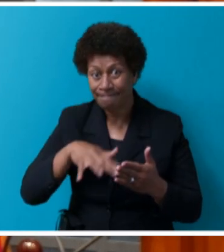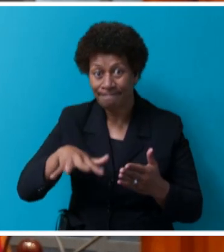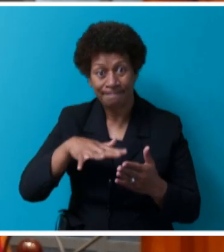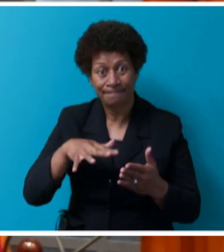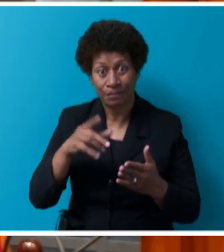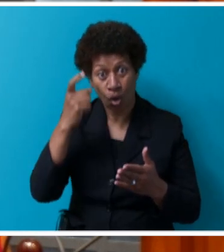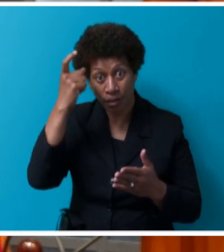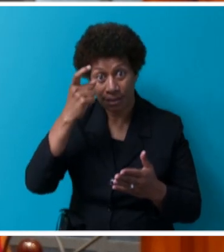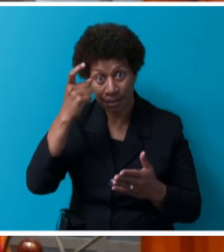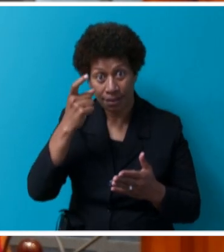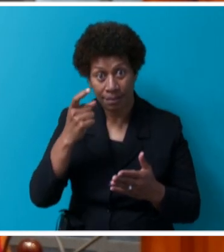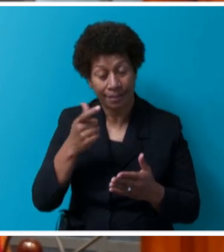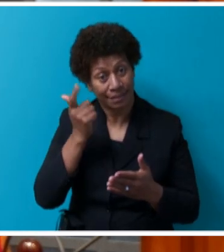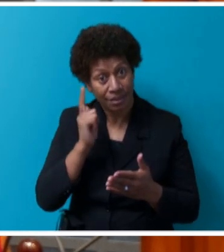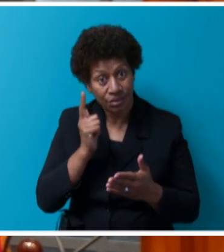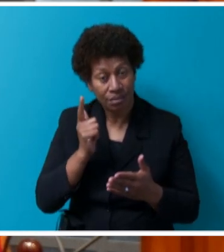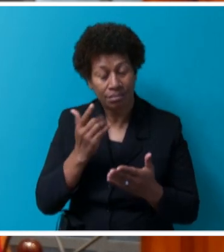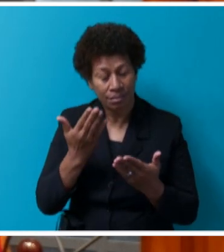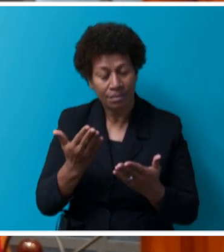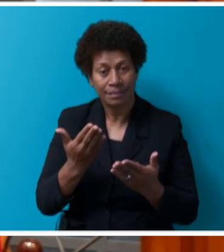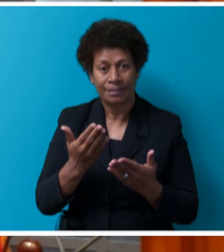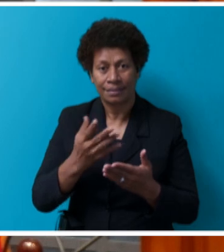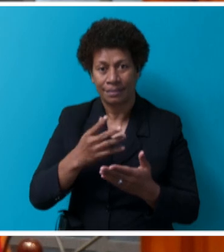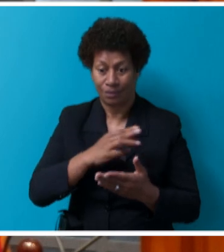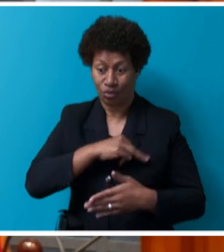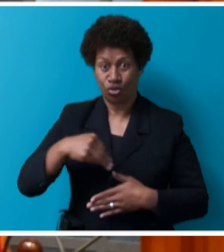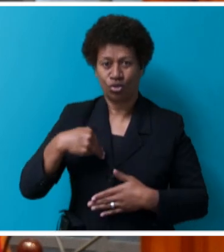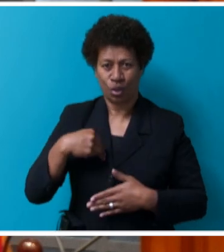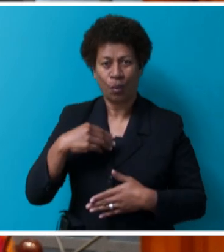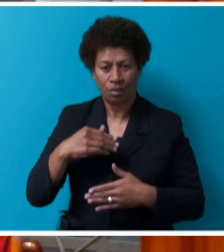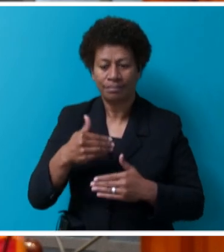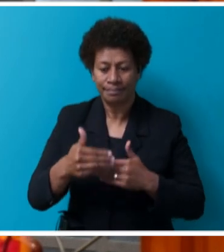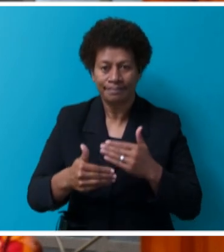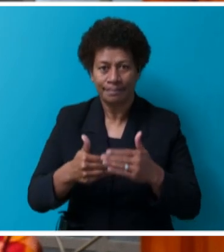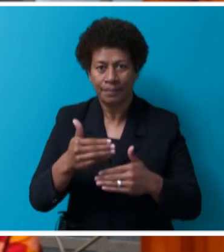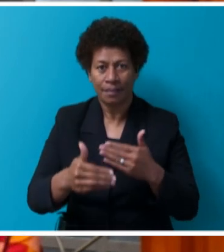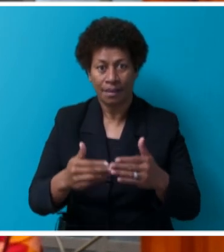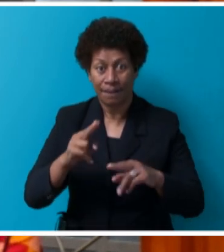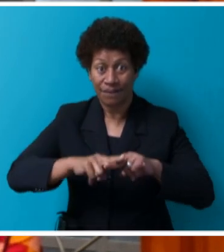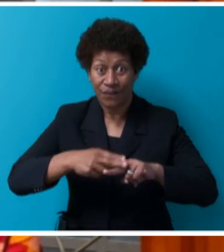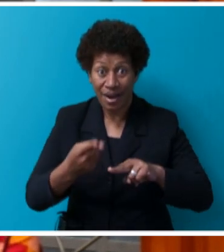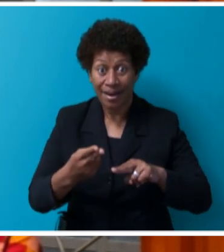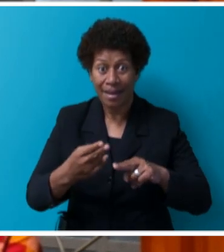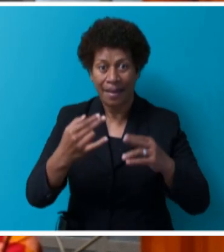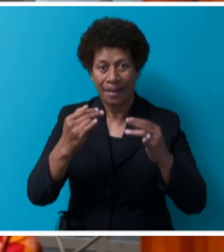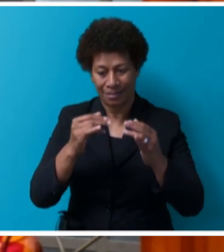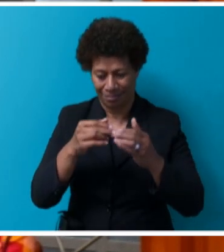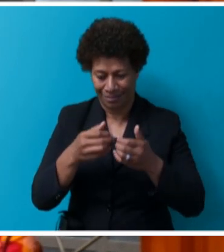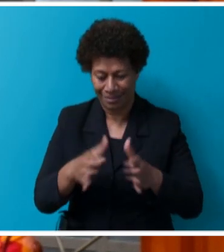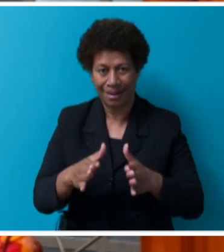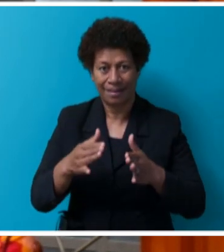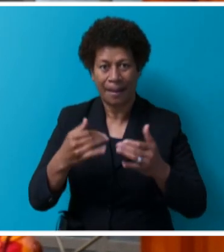The Ministry has acted swiftly and responsively, and as of Friday, implementation was successfully carried out in the